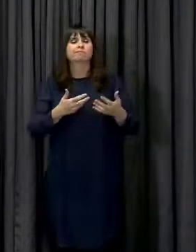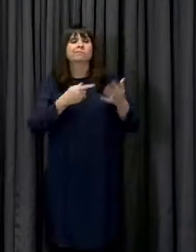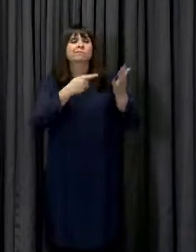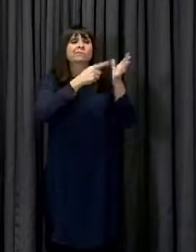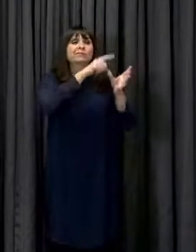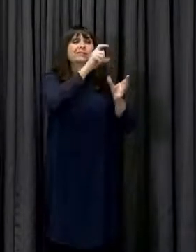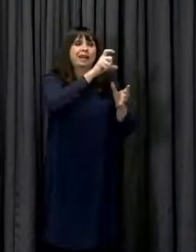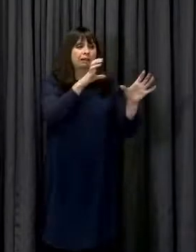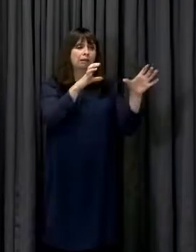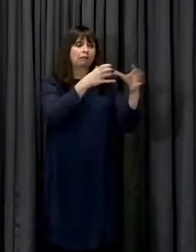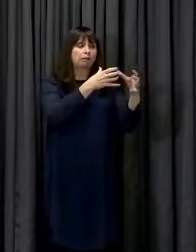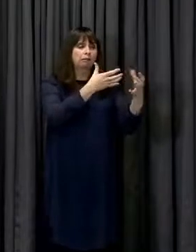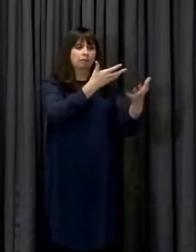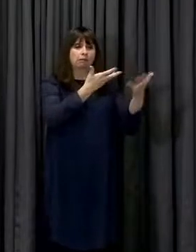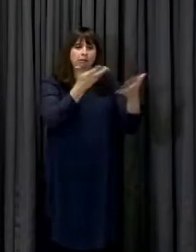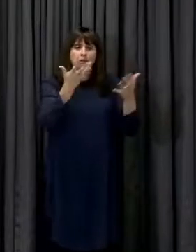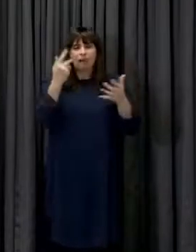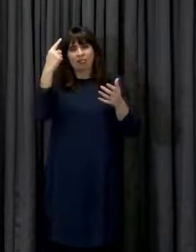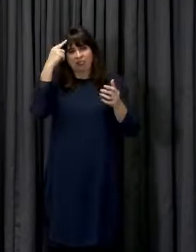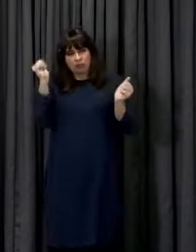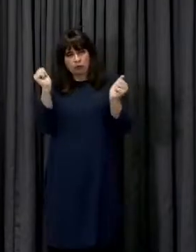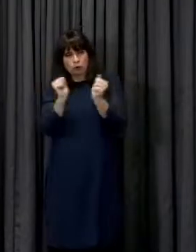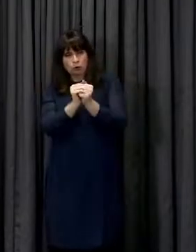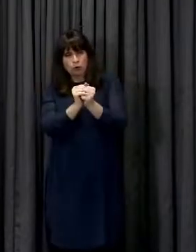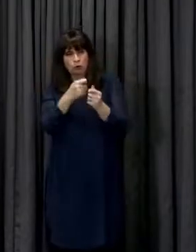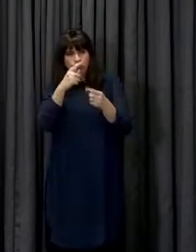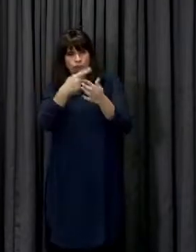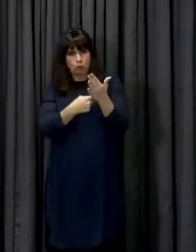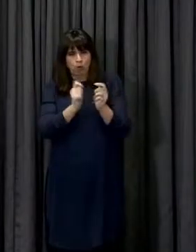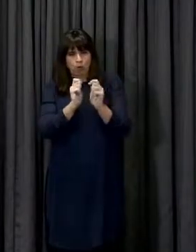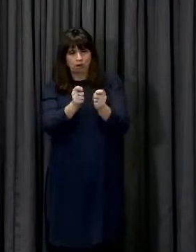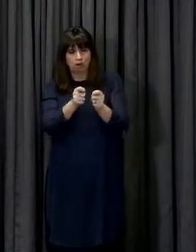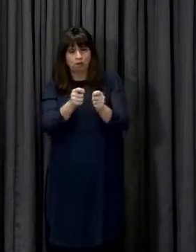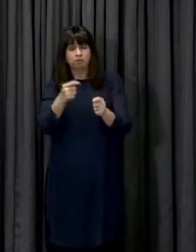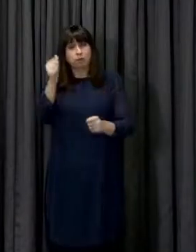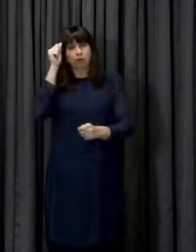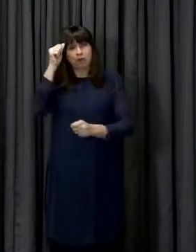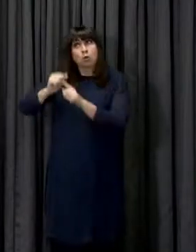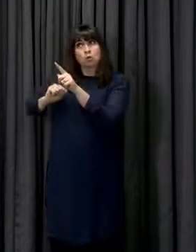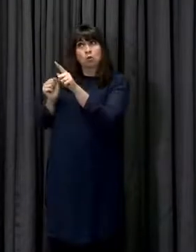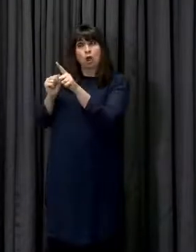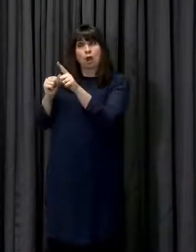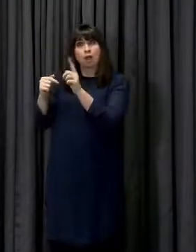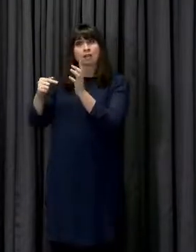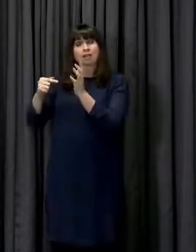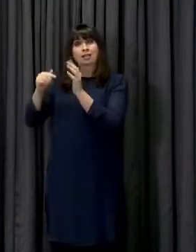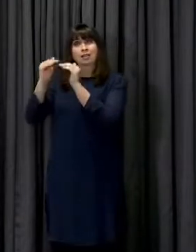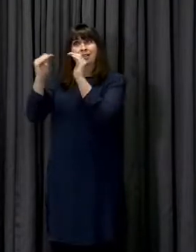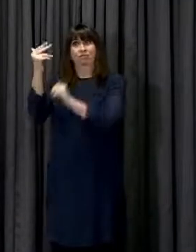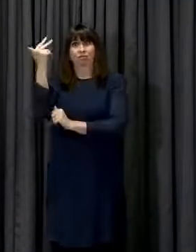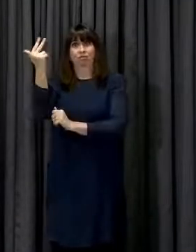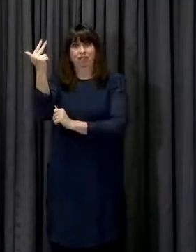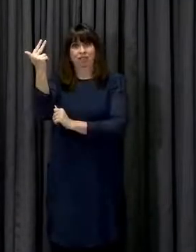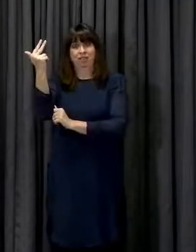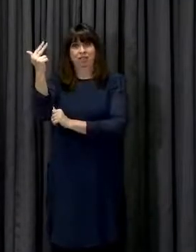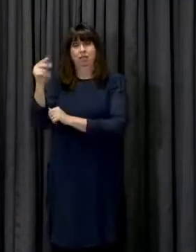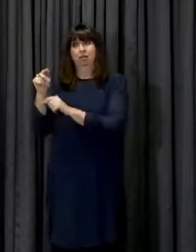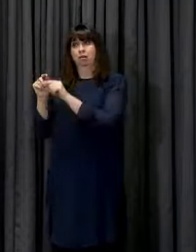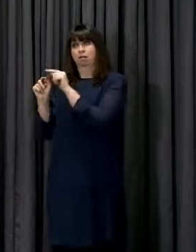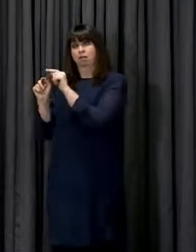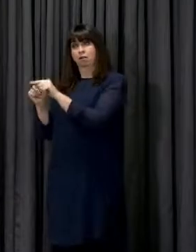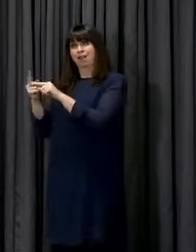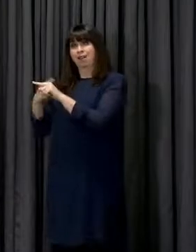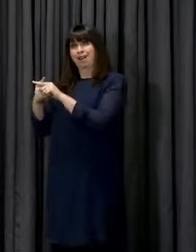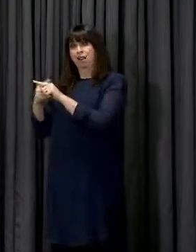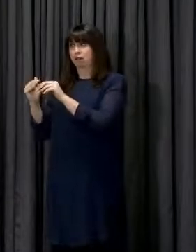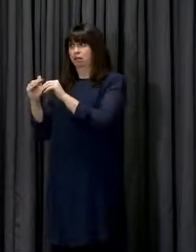are effective restrictions. And we looked at the evidence that Tier 3 in Scotland appeared to work, and the alternative was Tier 3